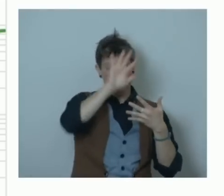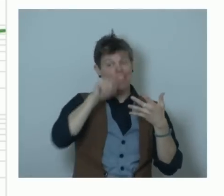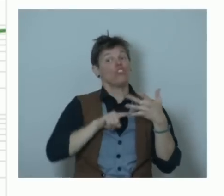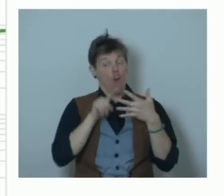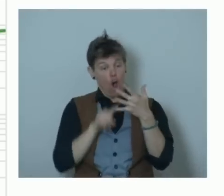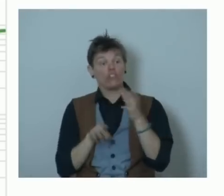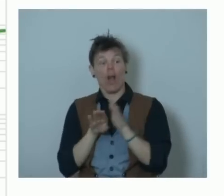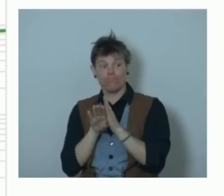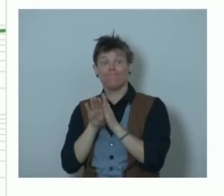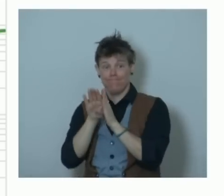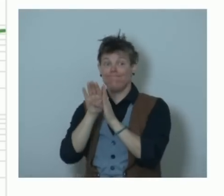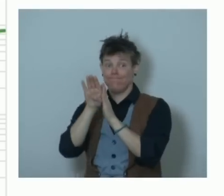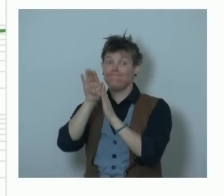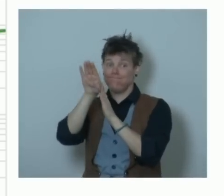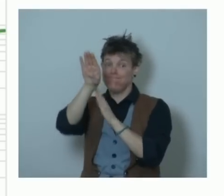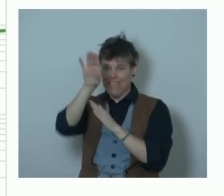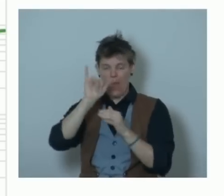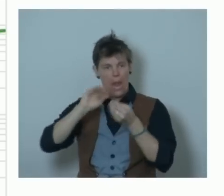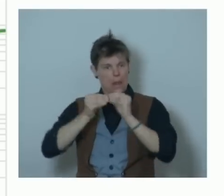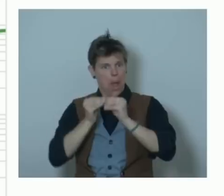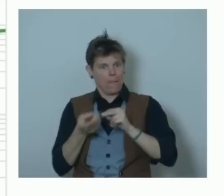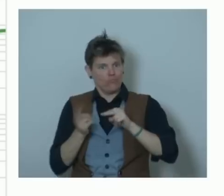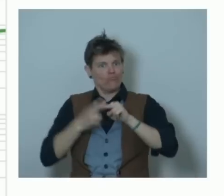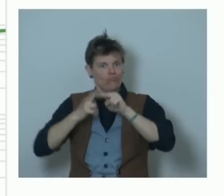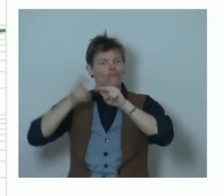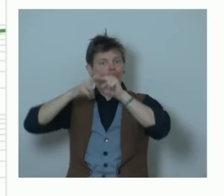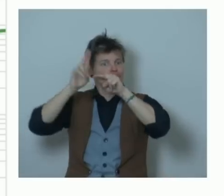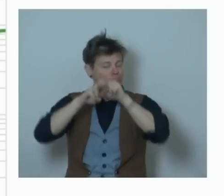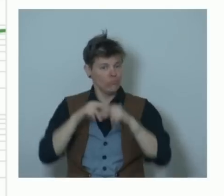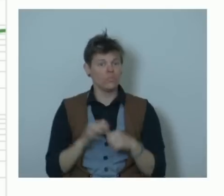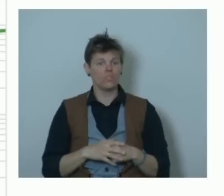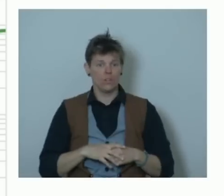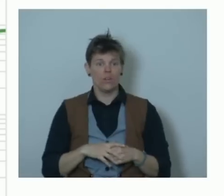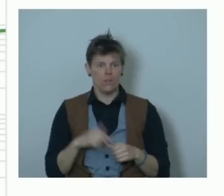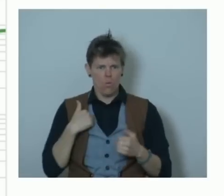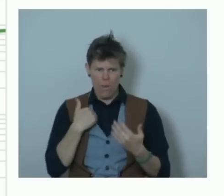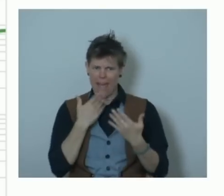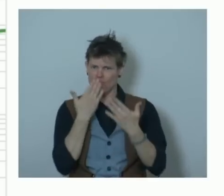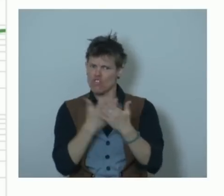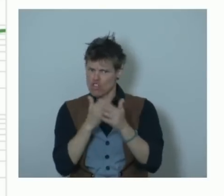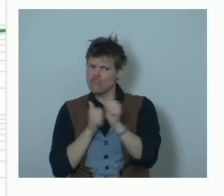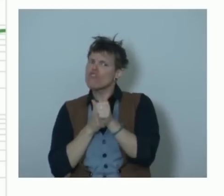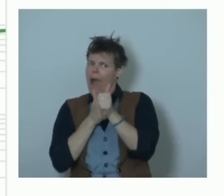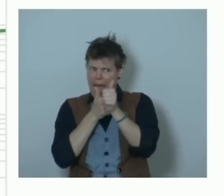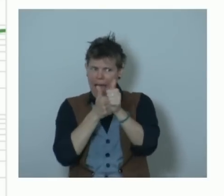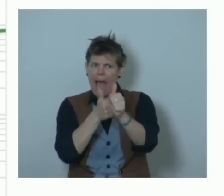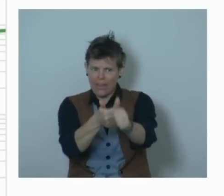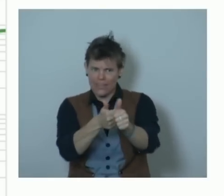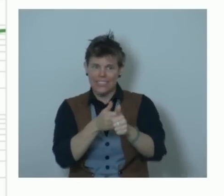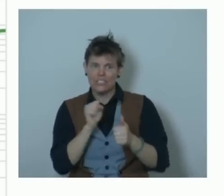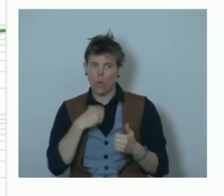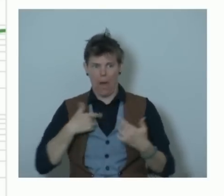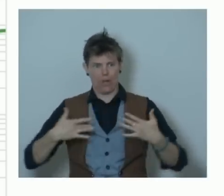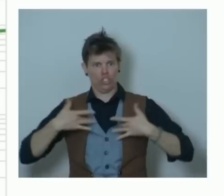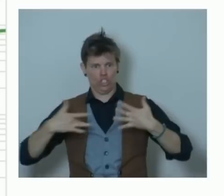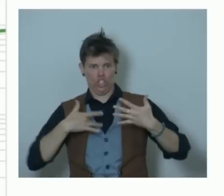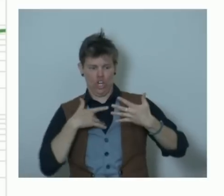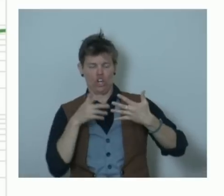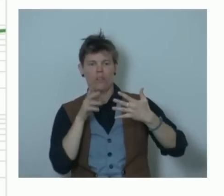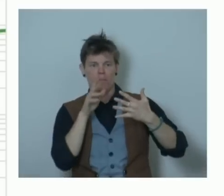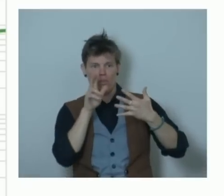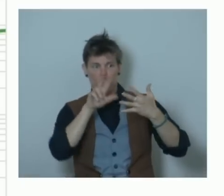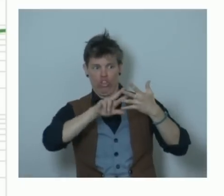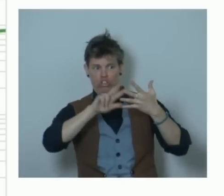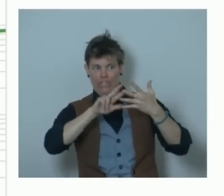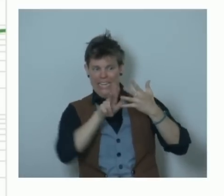And so we have a great trend on the bottom line there, a worrisome trend in the middle 3, and an encouraging trend for Bernalillo